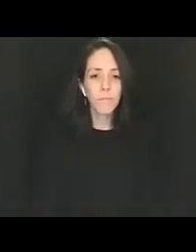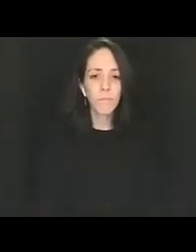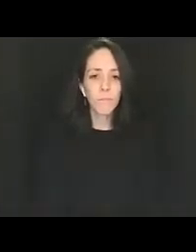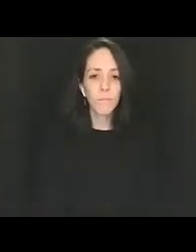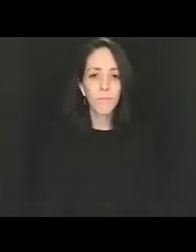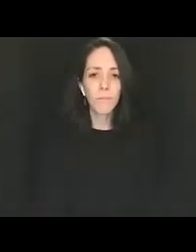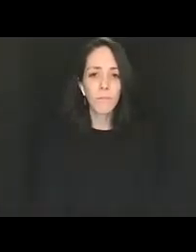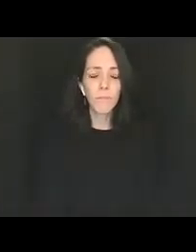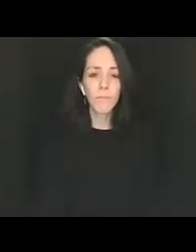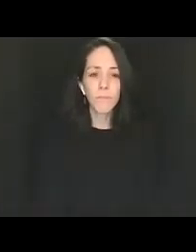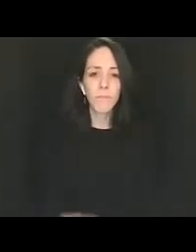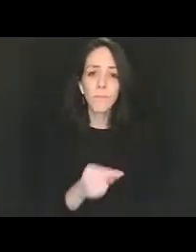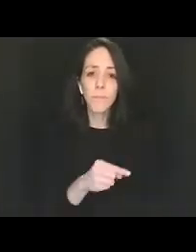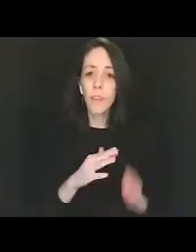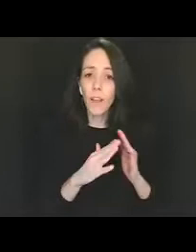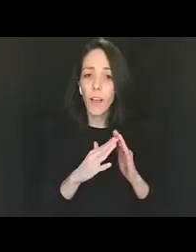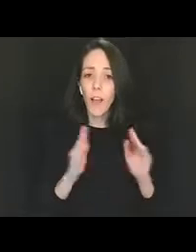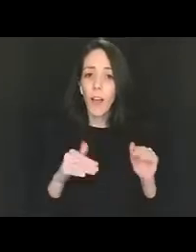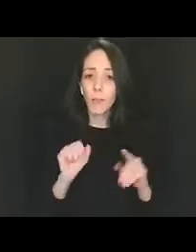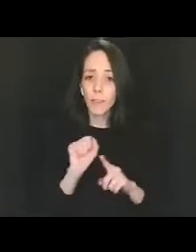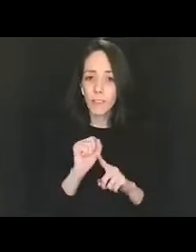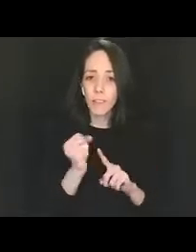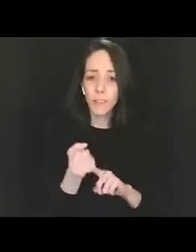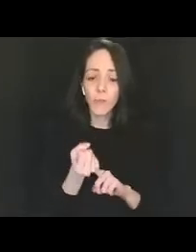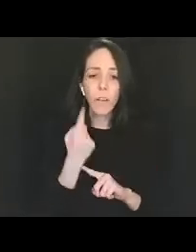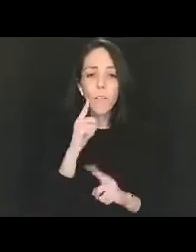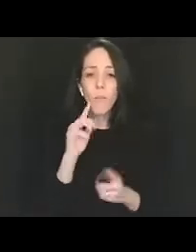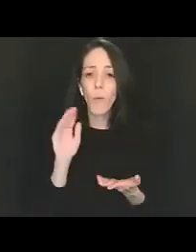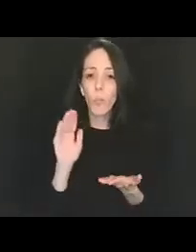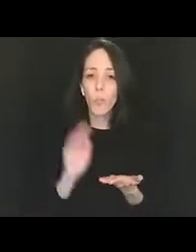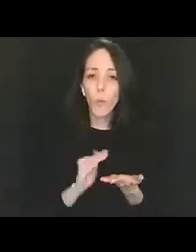the housing situation for low income,